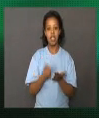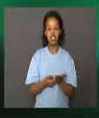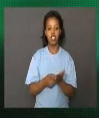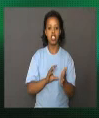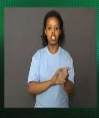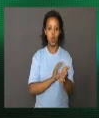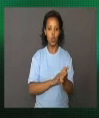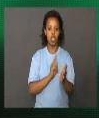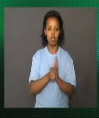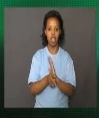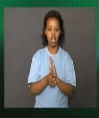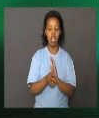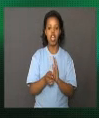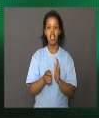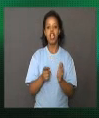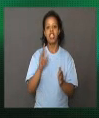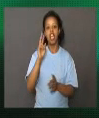HIV multiplies.